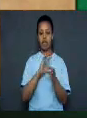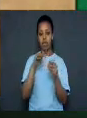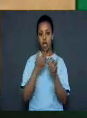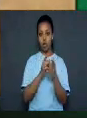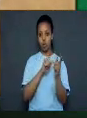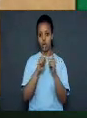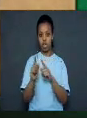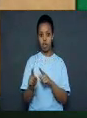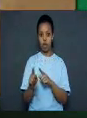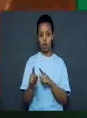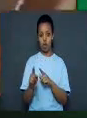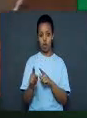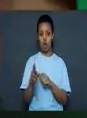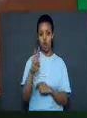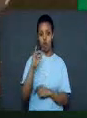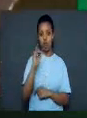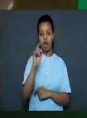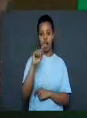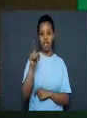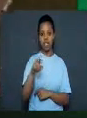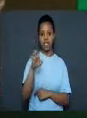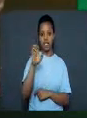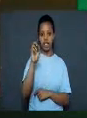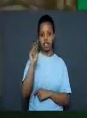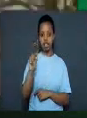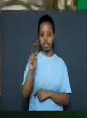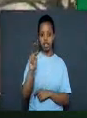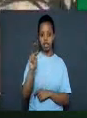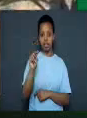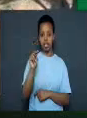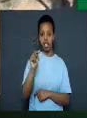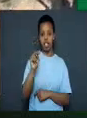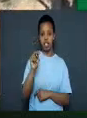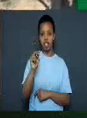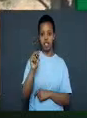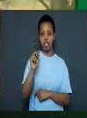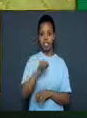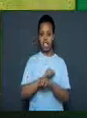include bison, gazelles, zebras,